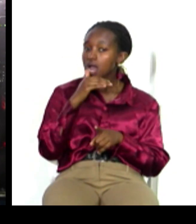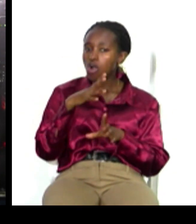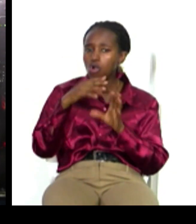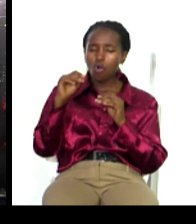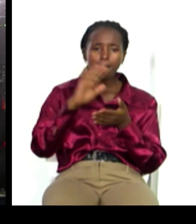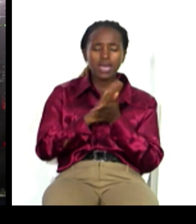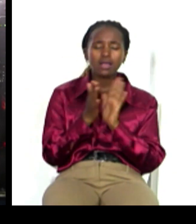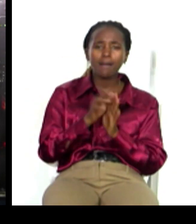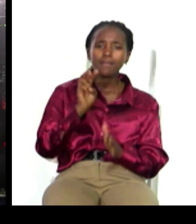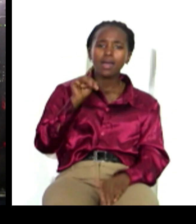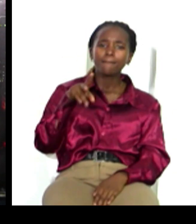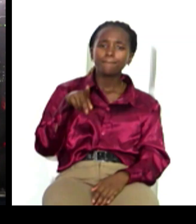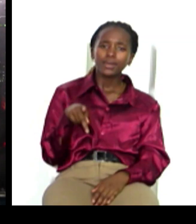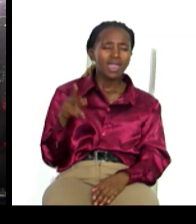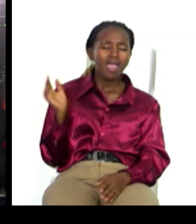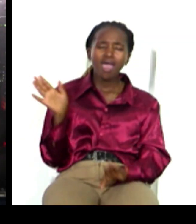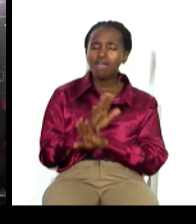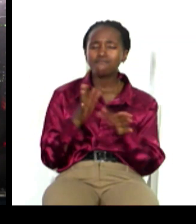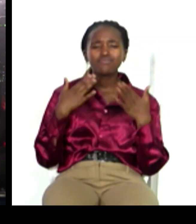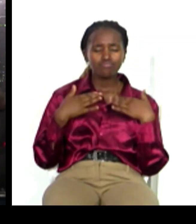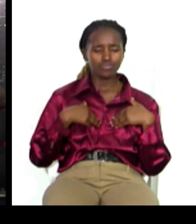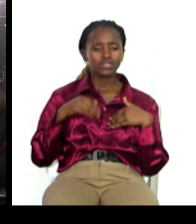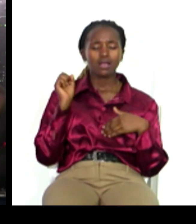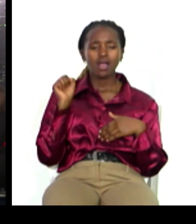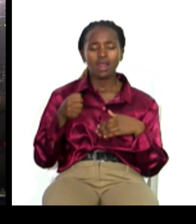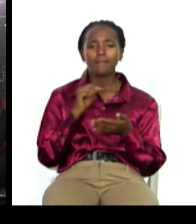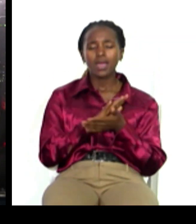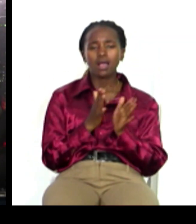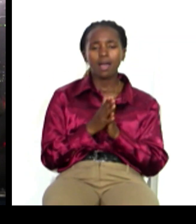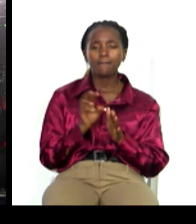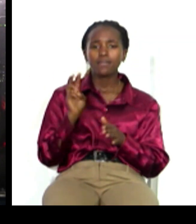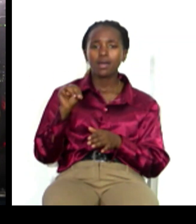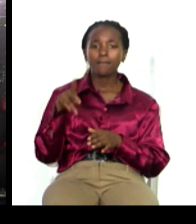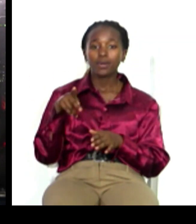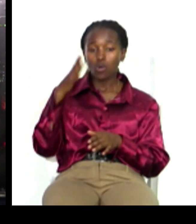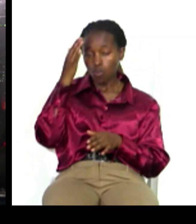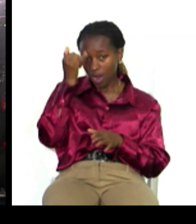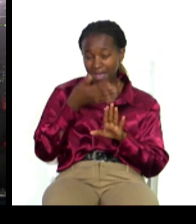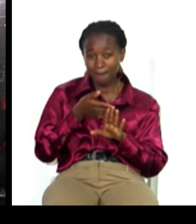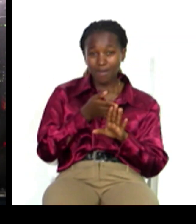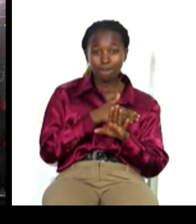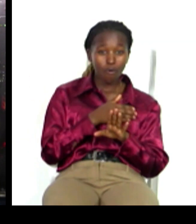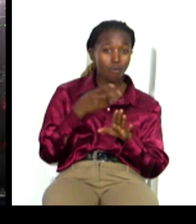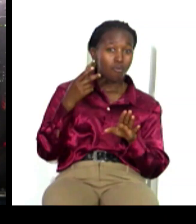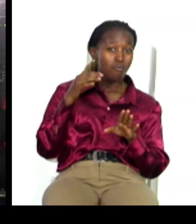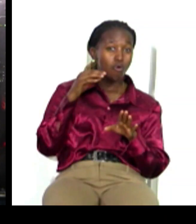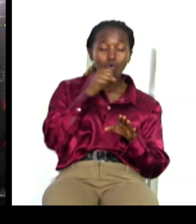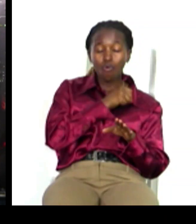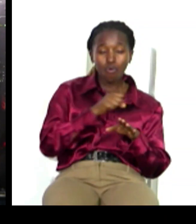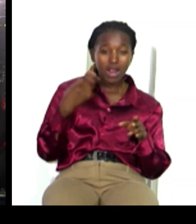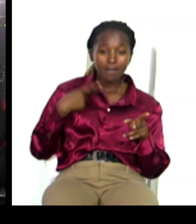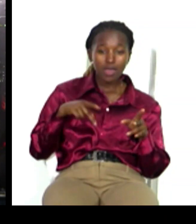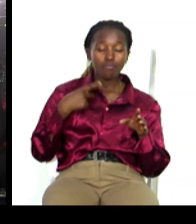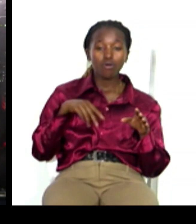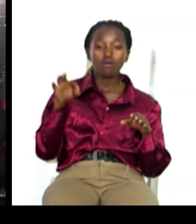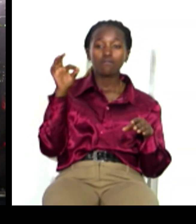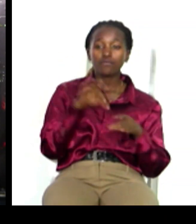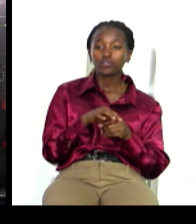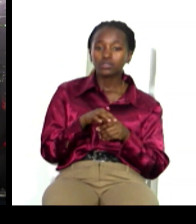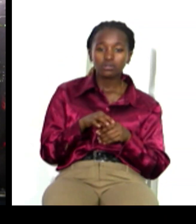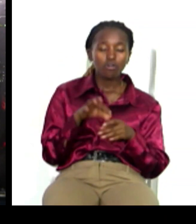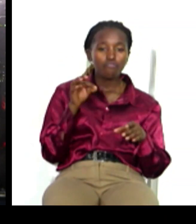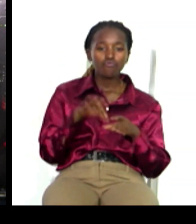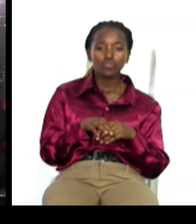anakuwa MP. Wiper anaenda kuwa MP. Because people wenye walikuwa wanapiga kura ilikuwa wazee. Okay. Mzee anakuja anasema huyu ni mtu